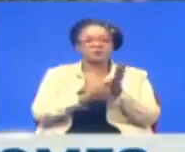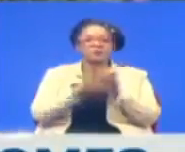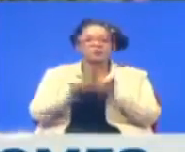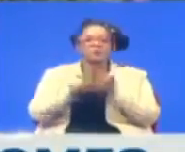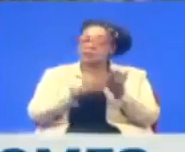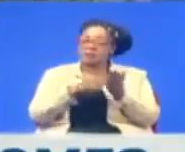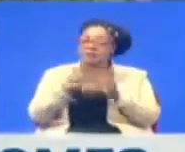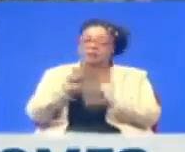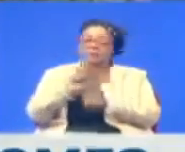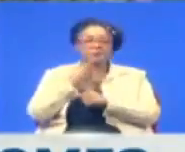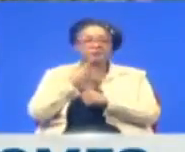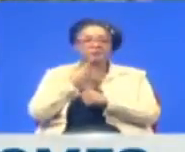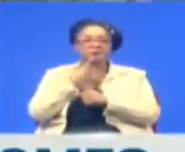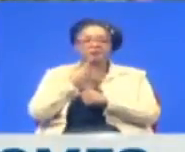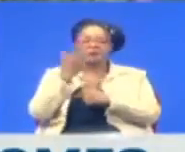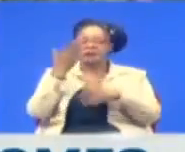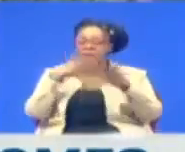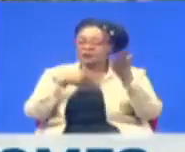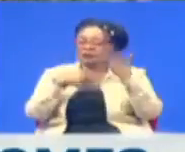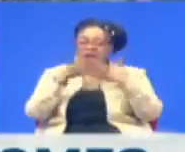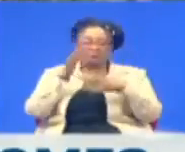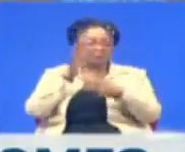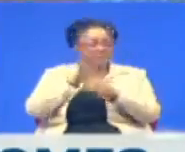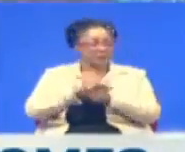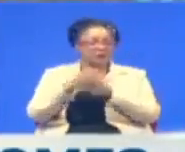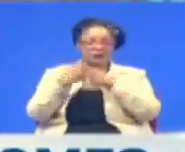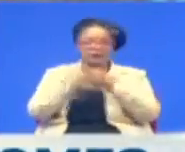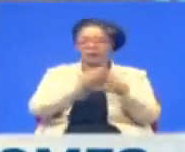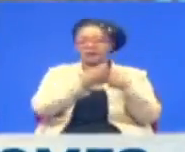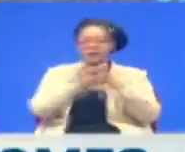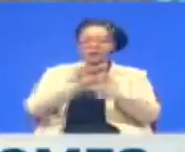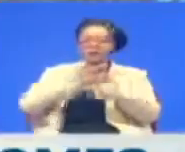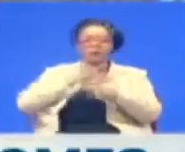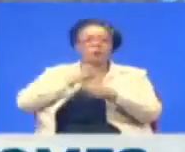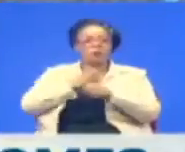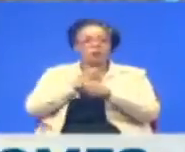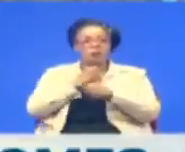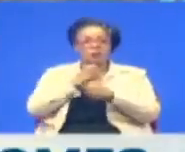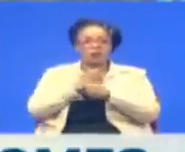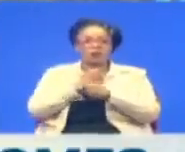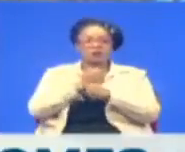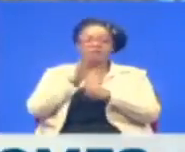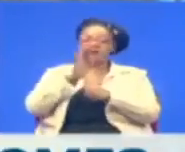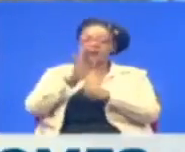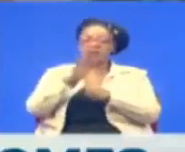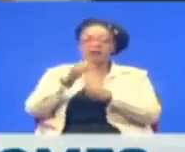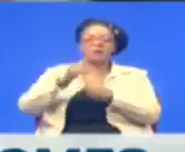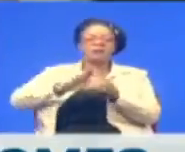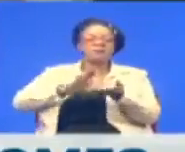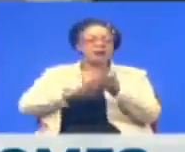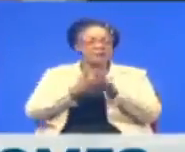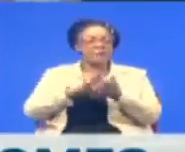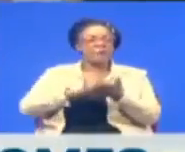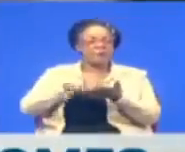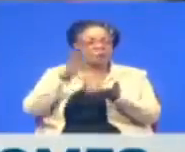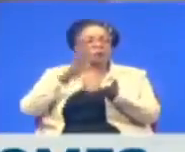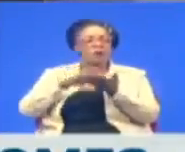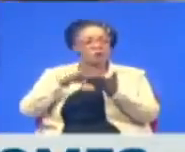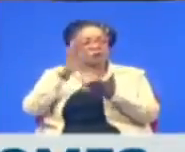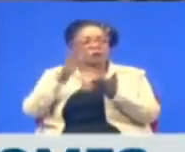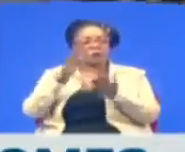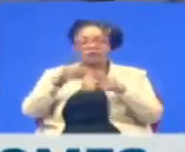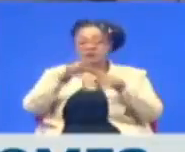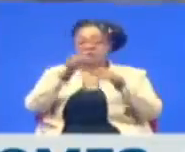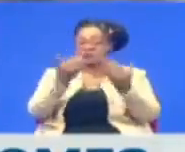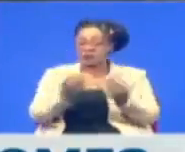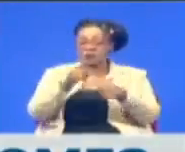claim that they face many challenges during the job, challenges that have allegedly been increasing, particularly now during the